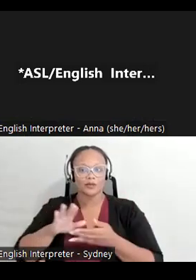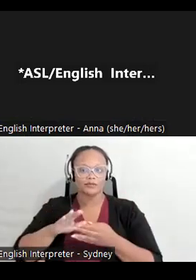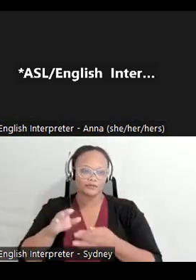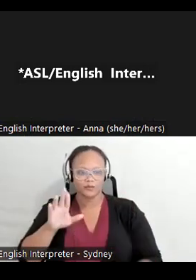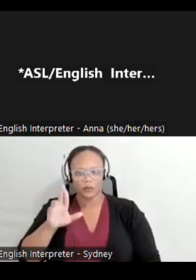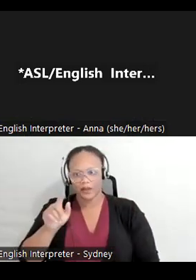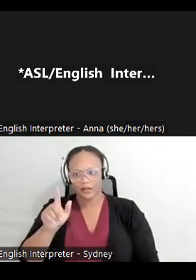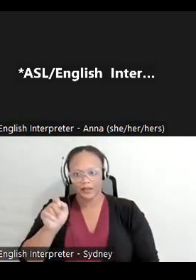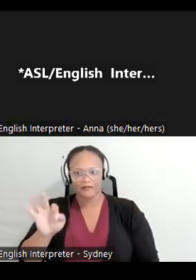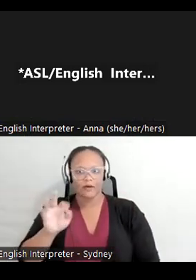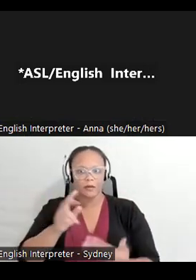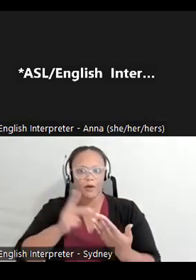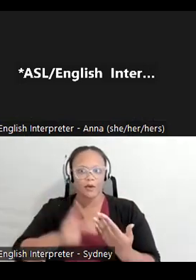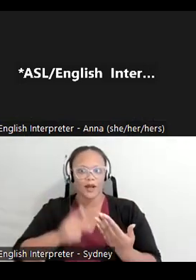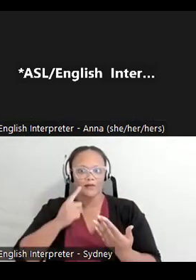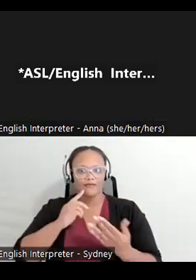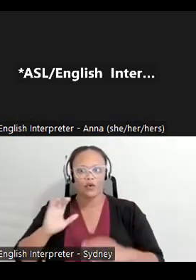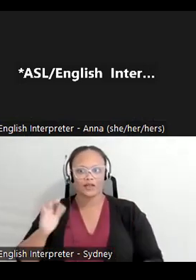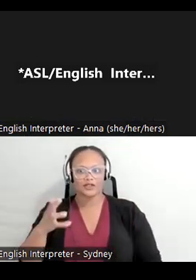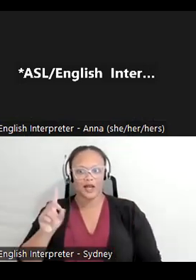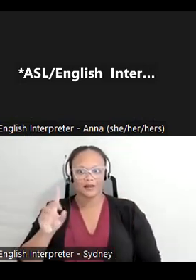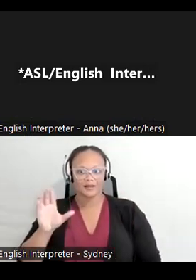Next slide, please.